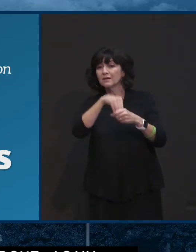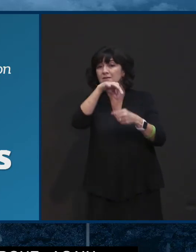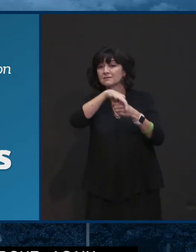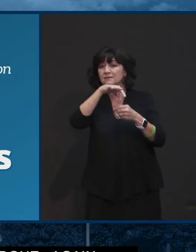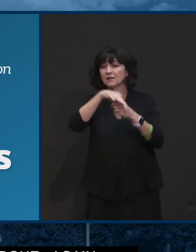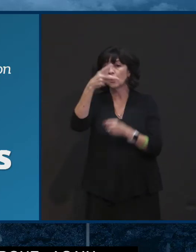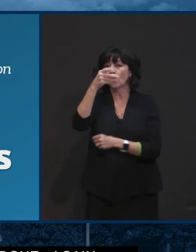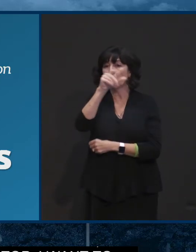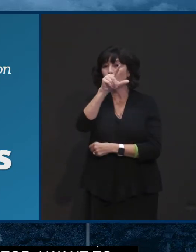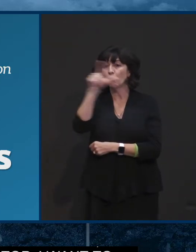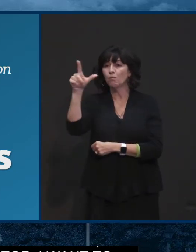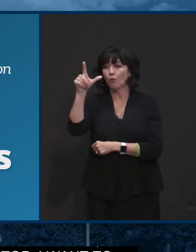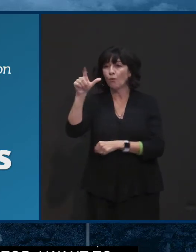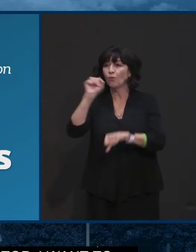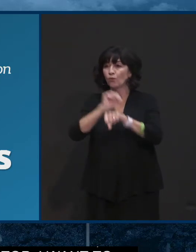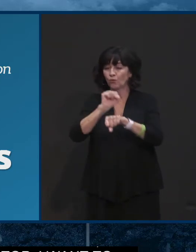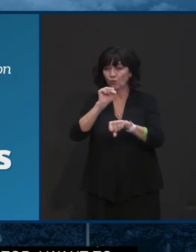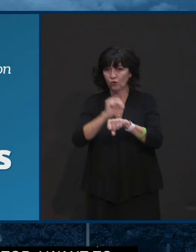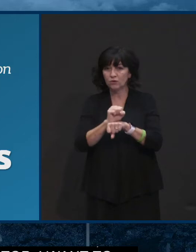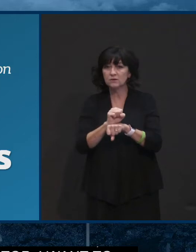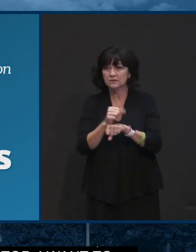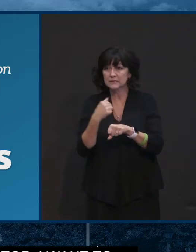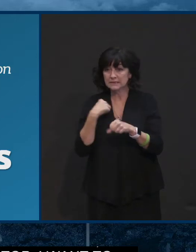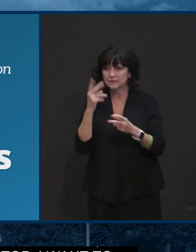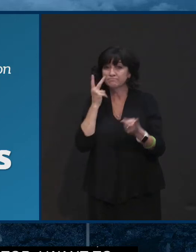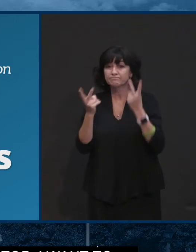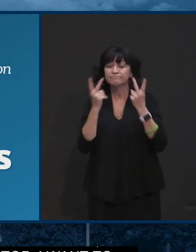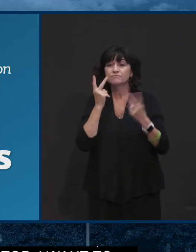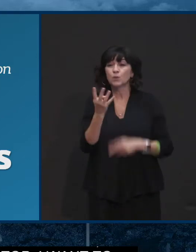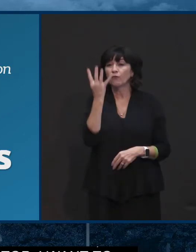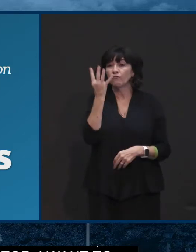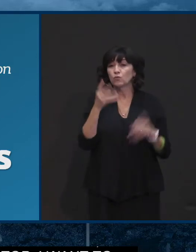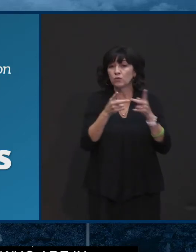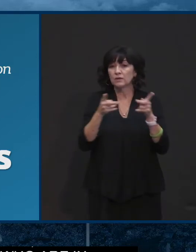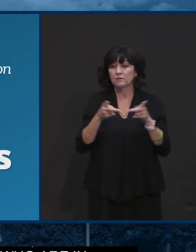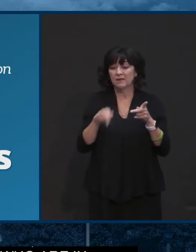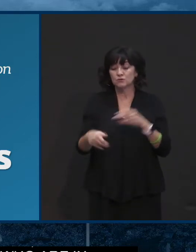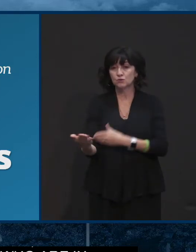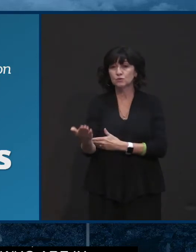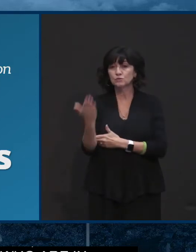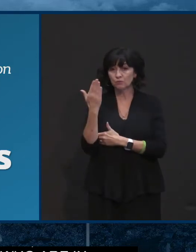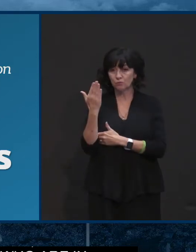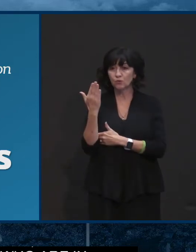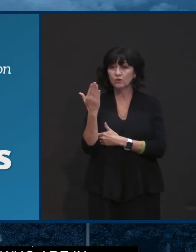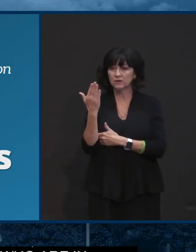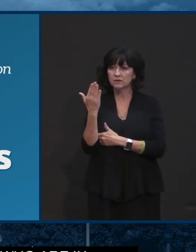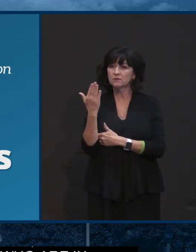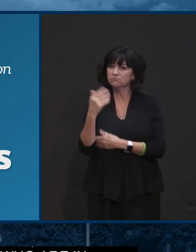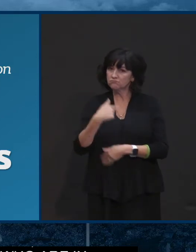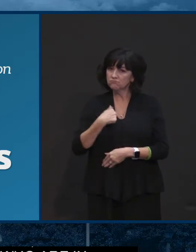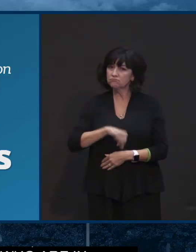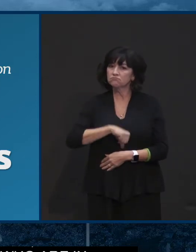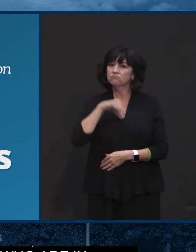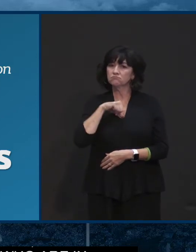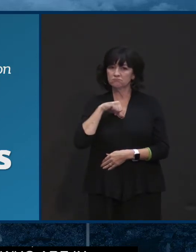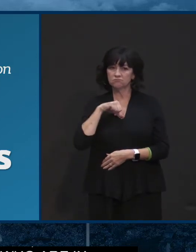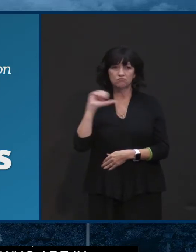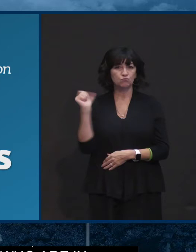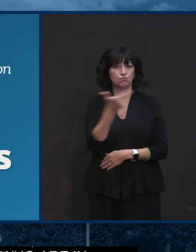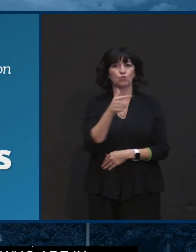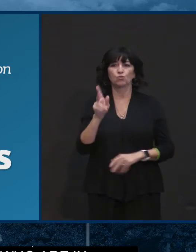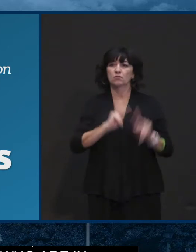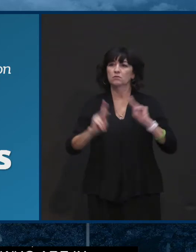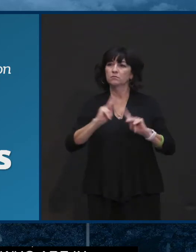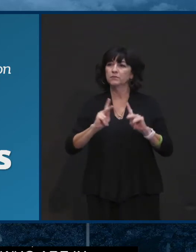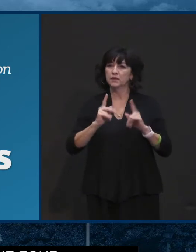see in the 4 polling places that I visited this morning that just everybody that was in line was